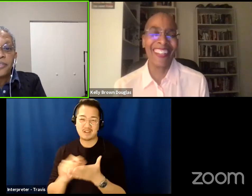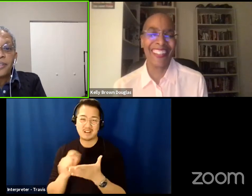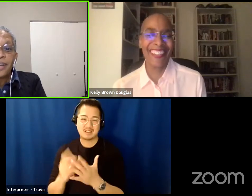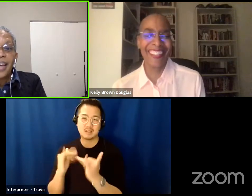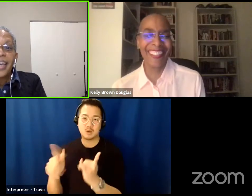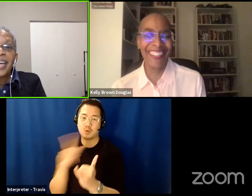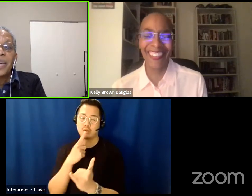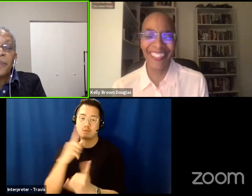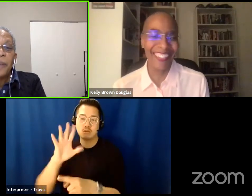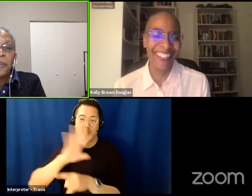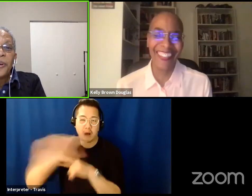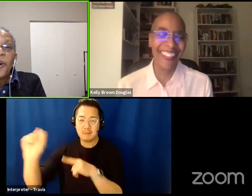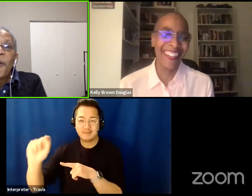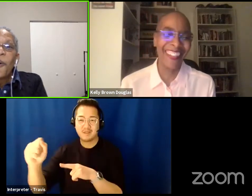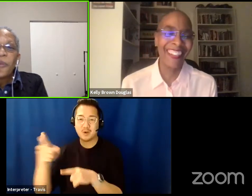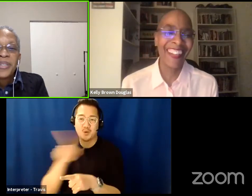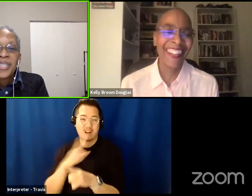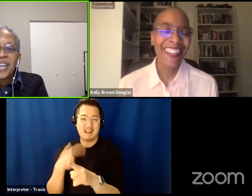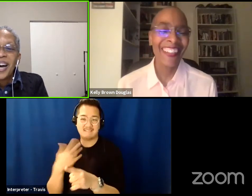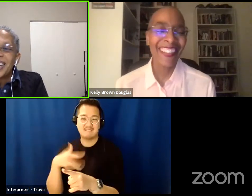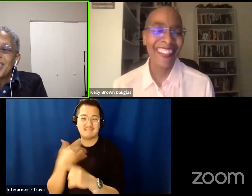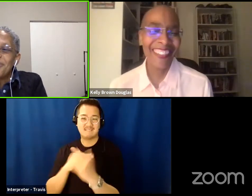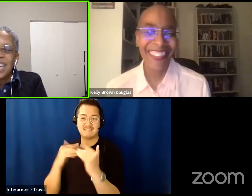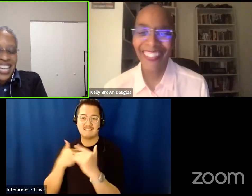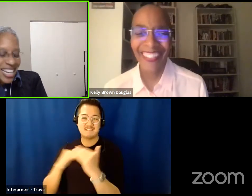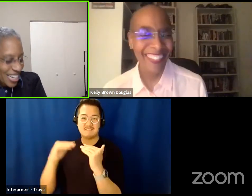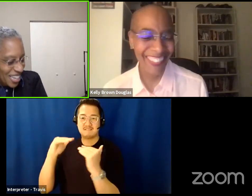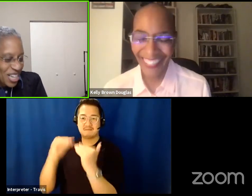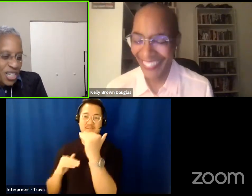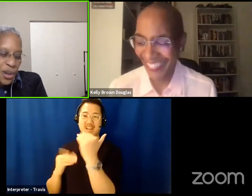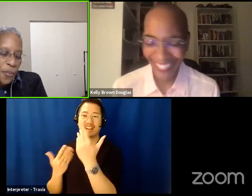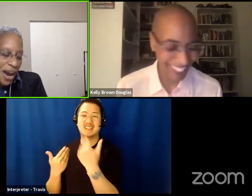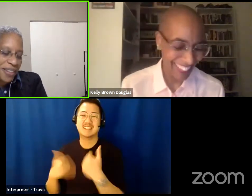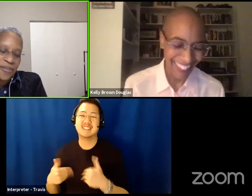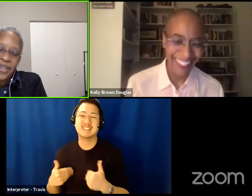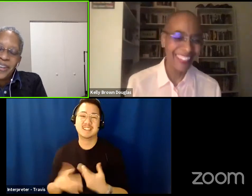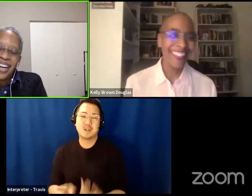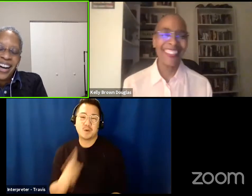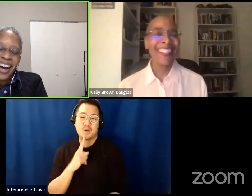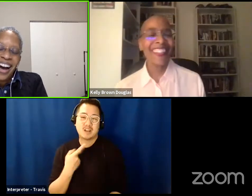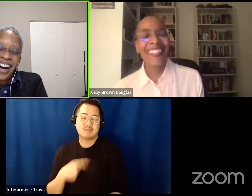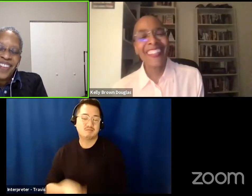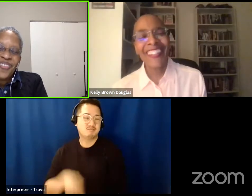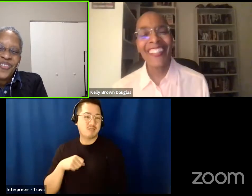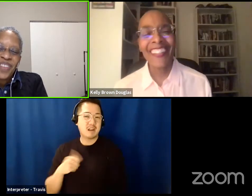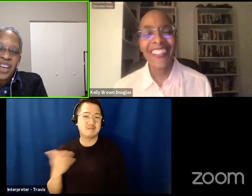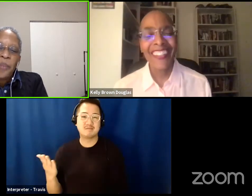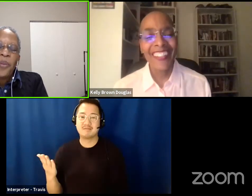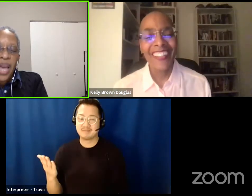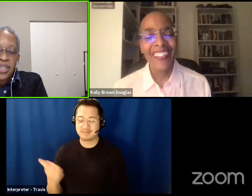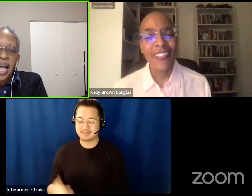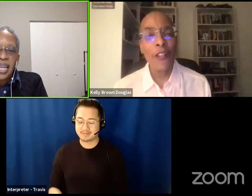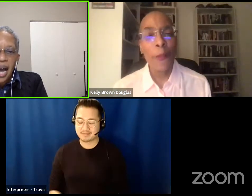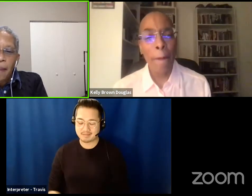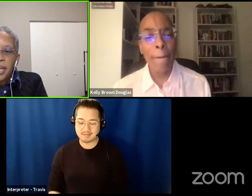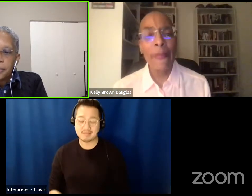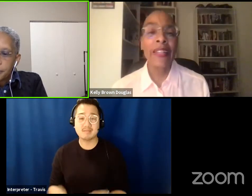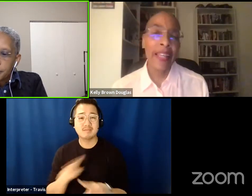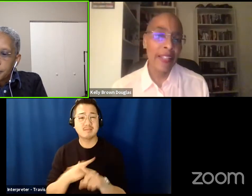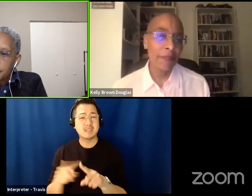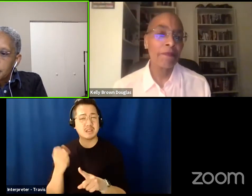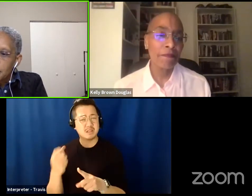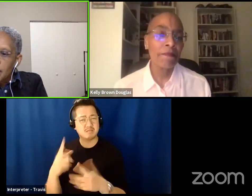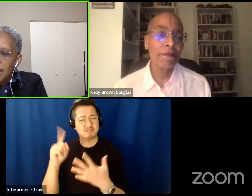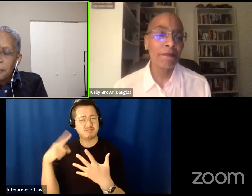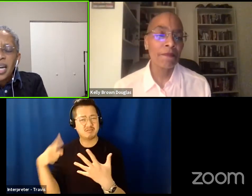you're prolific, okay? I can't keep up. Orvis should be so proud of you. But we have a lot in common.